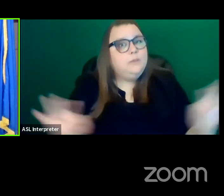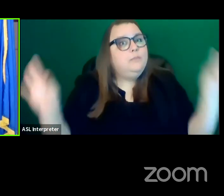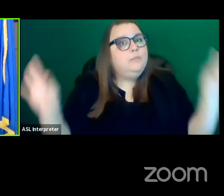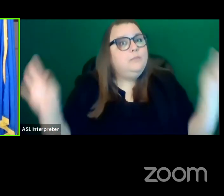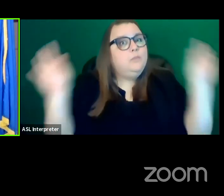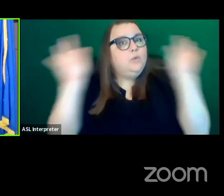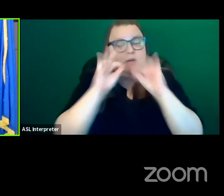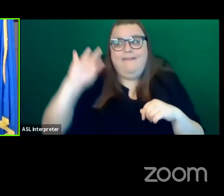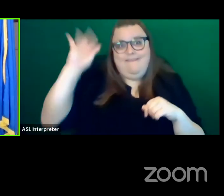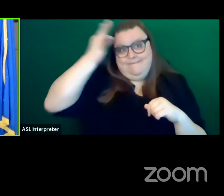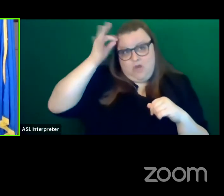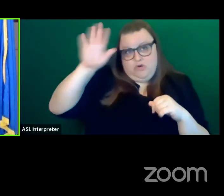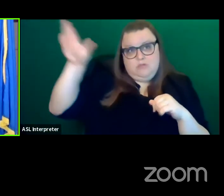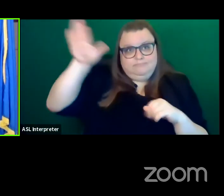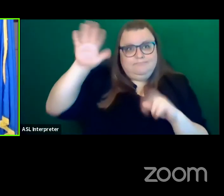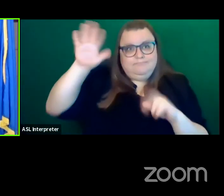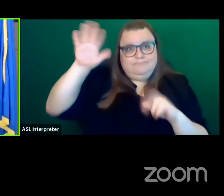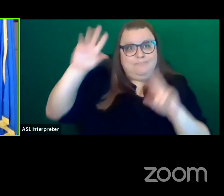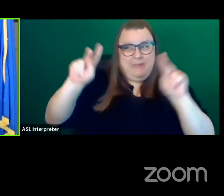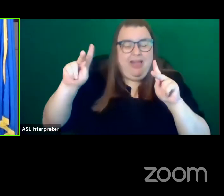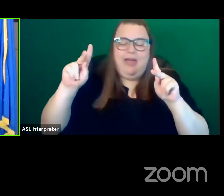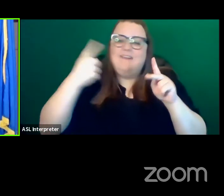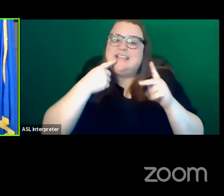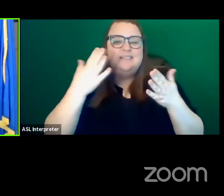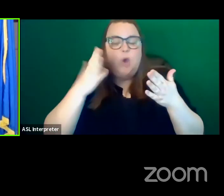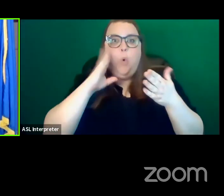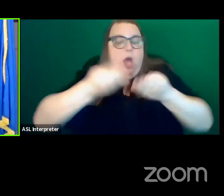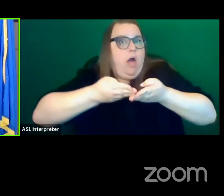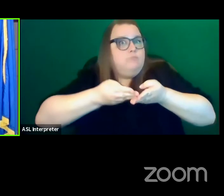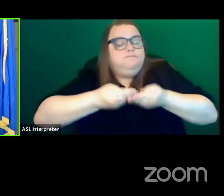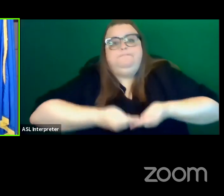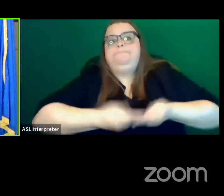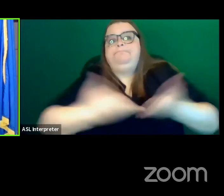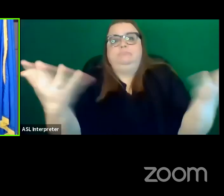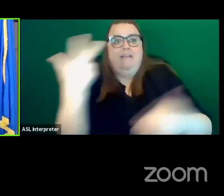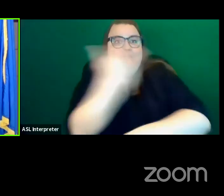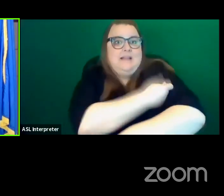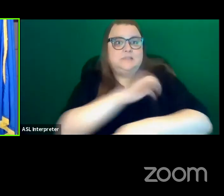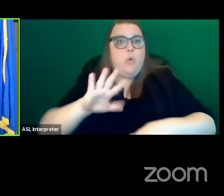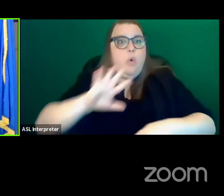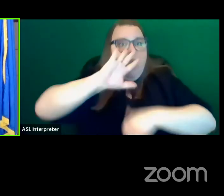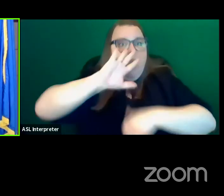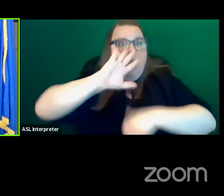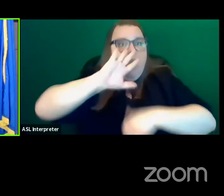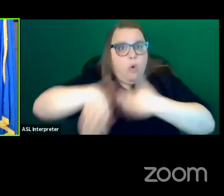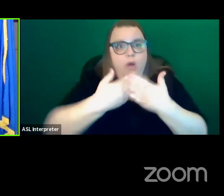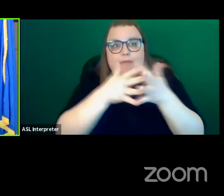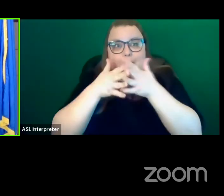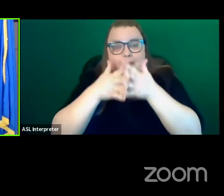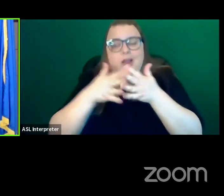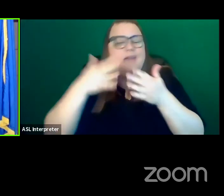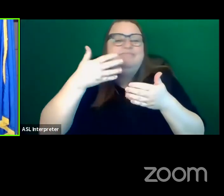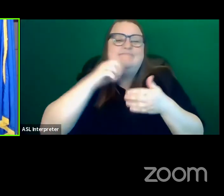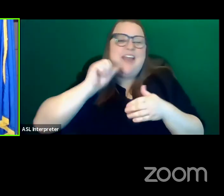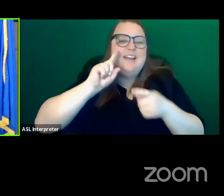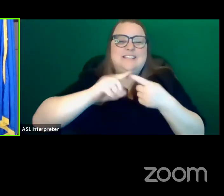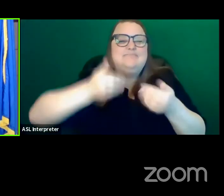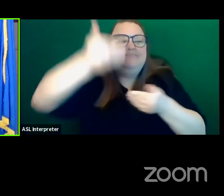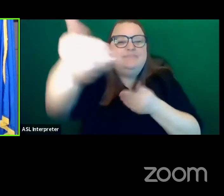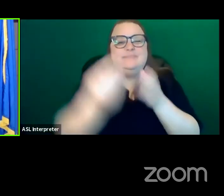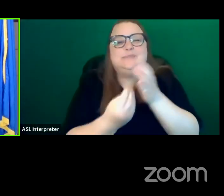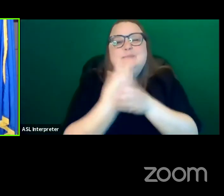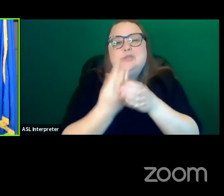reported that we won't see large-scale vaccination throughout America until the spring. So we need a bridge